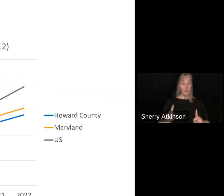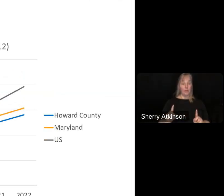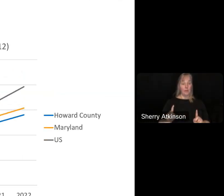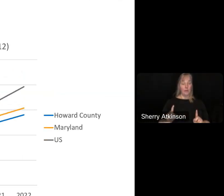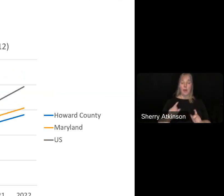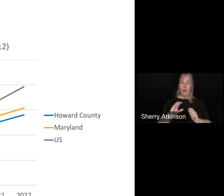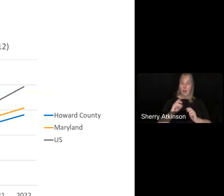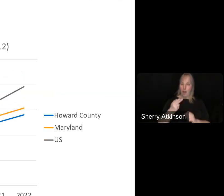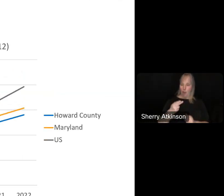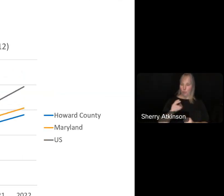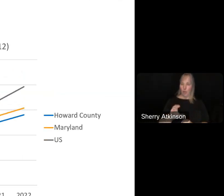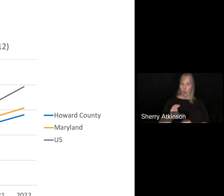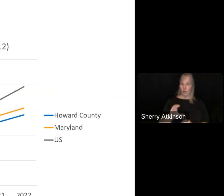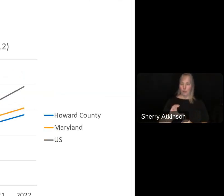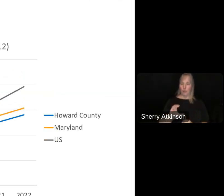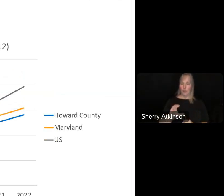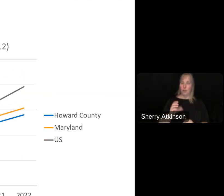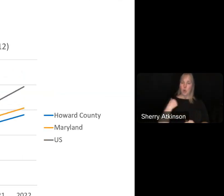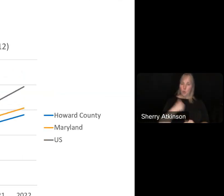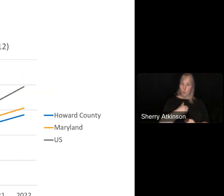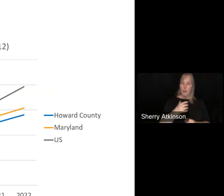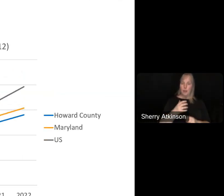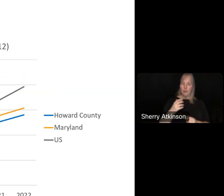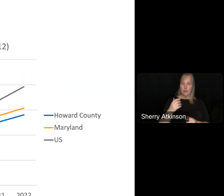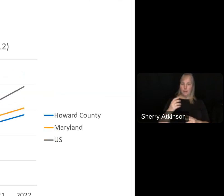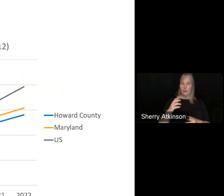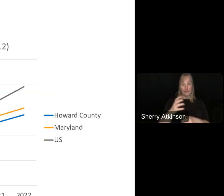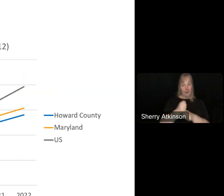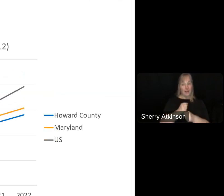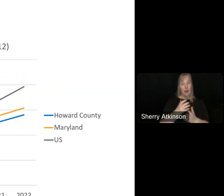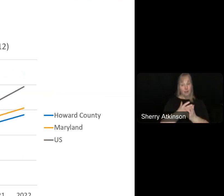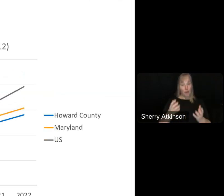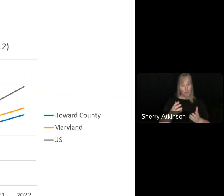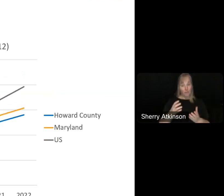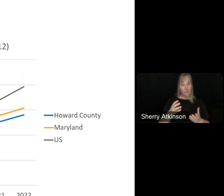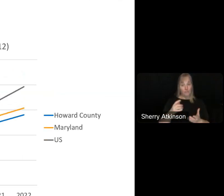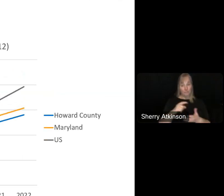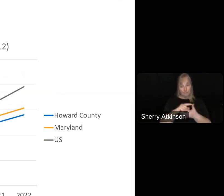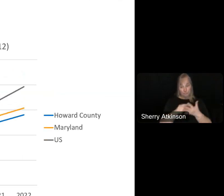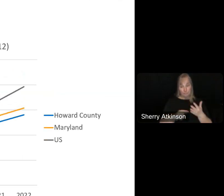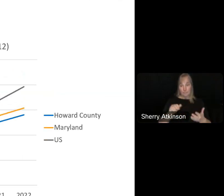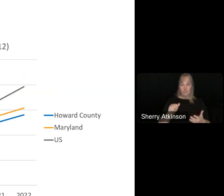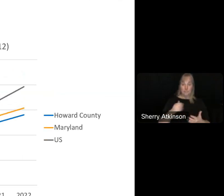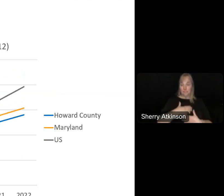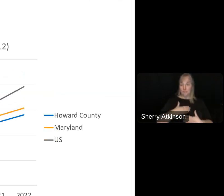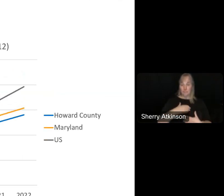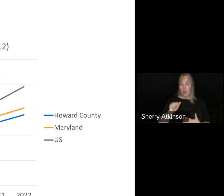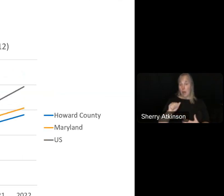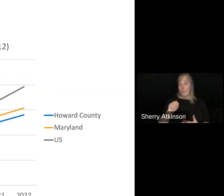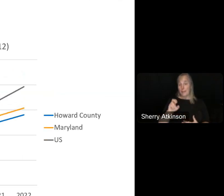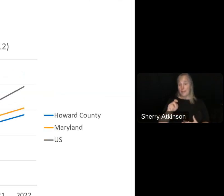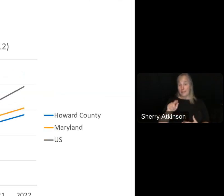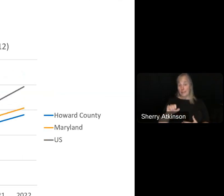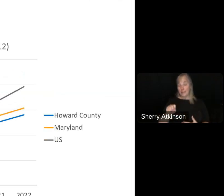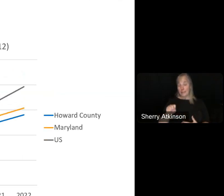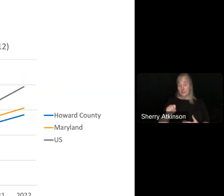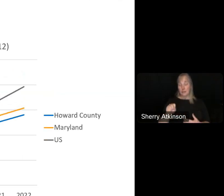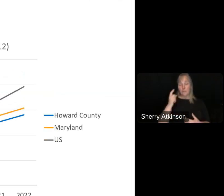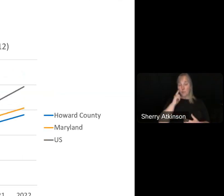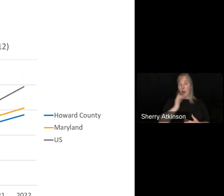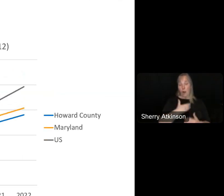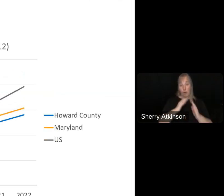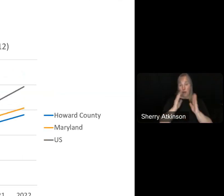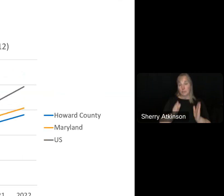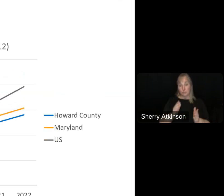County, we get a lot of amenities for our housing prices and what we pay for. But